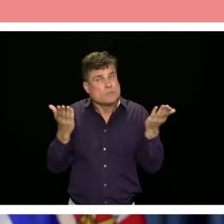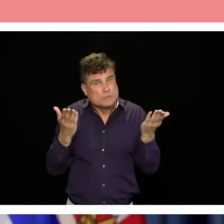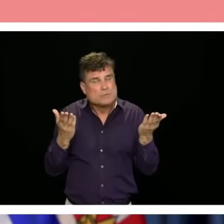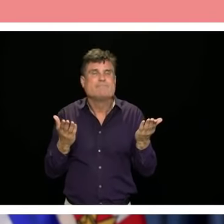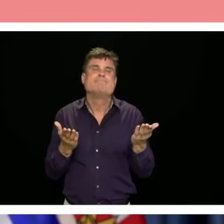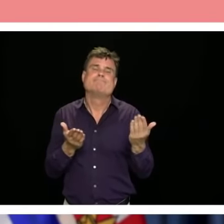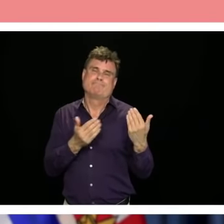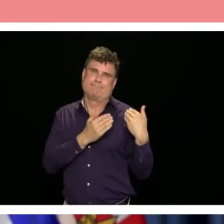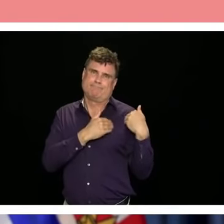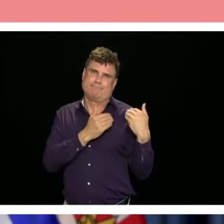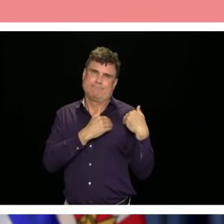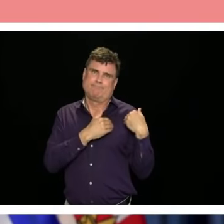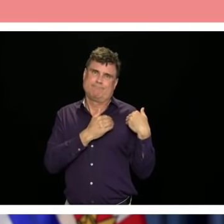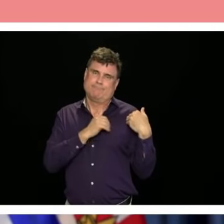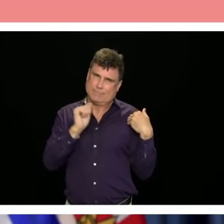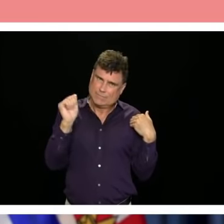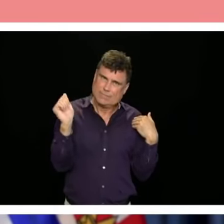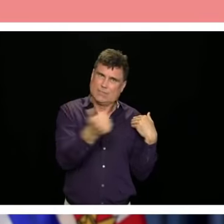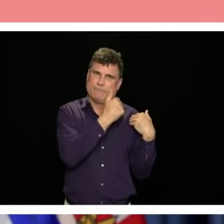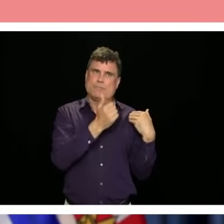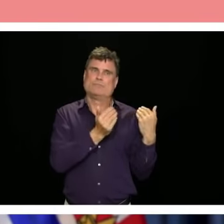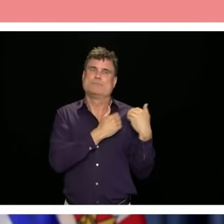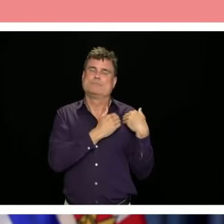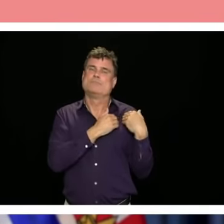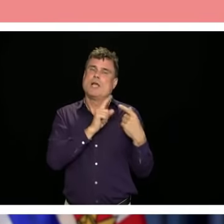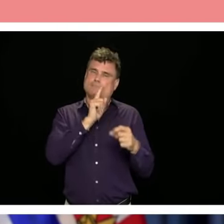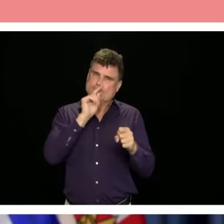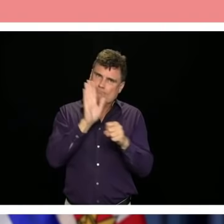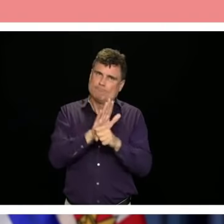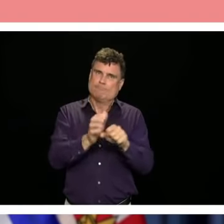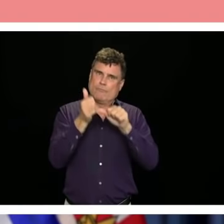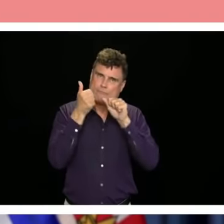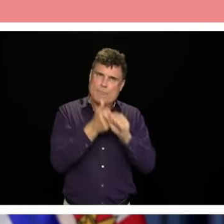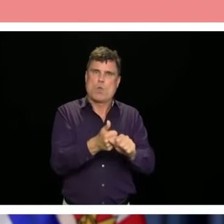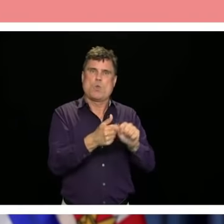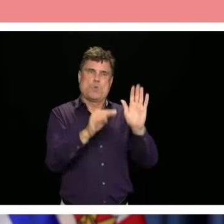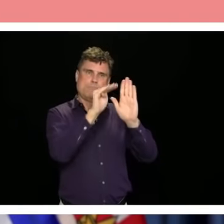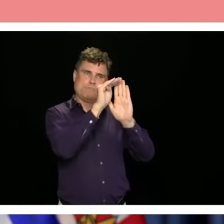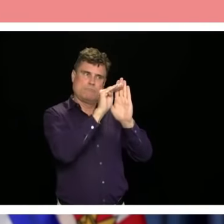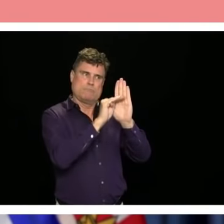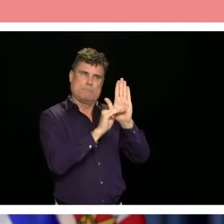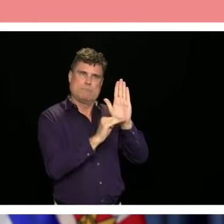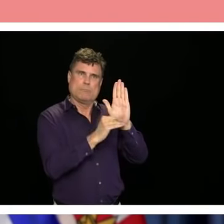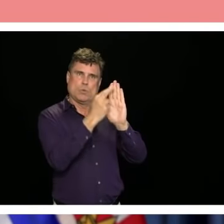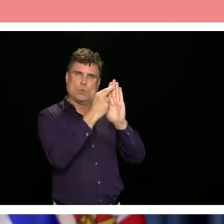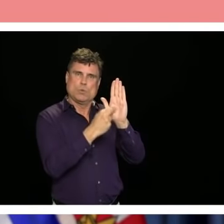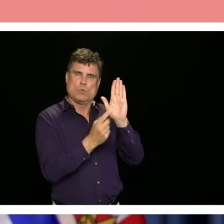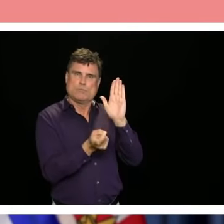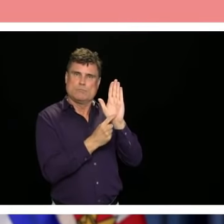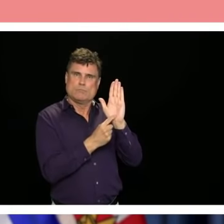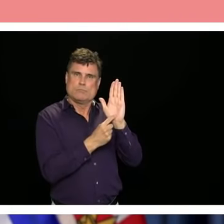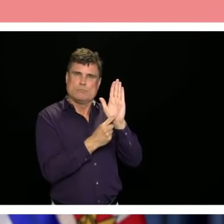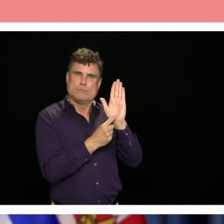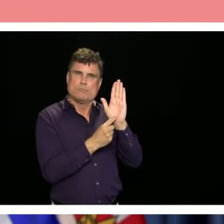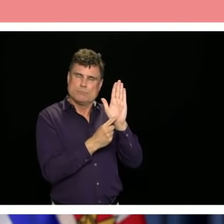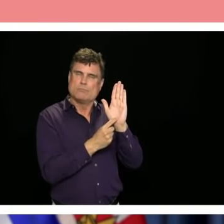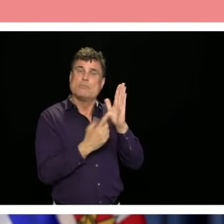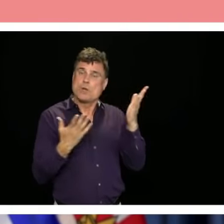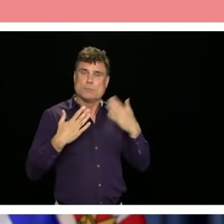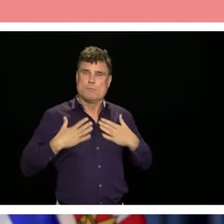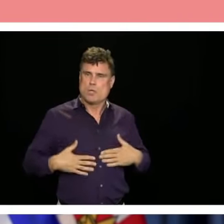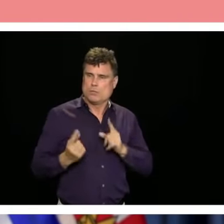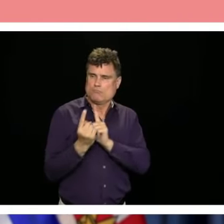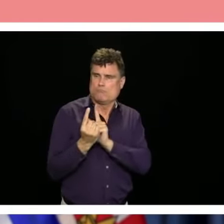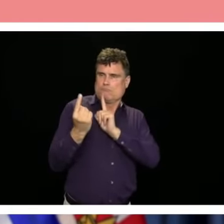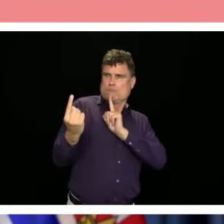bit. But that the core of all these successful actions, at the heart of our success in BC, COVID-19, is us.